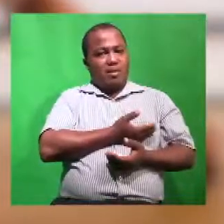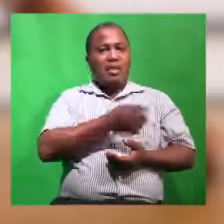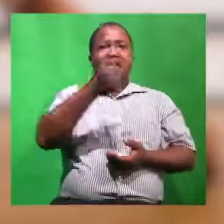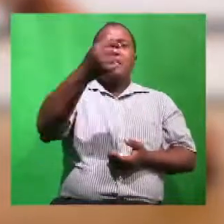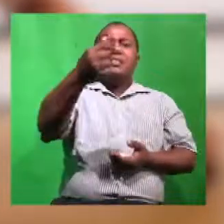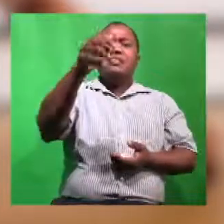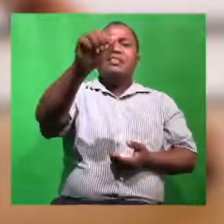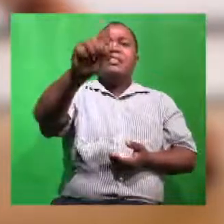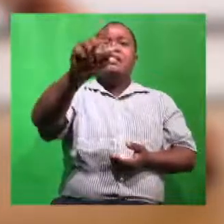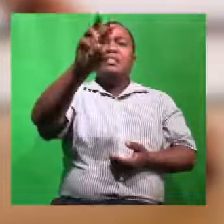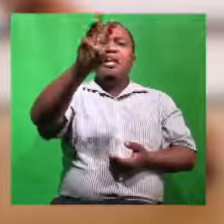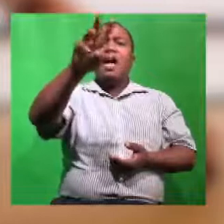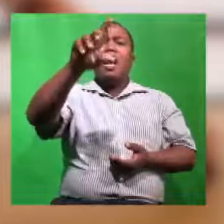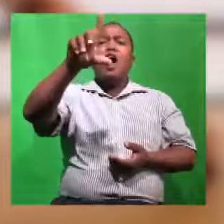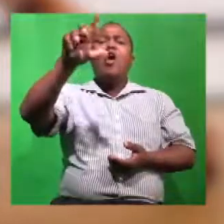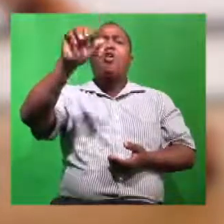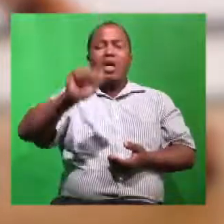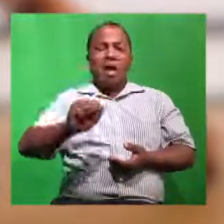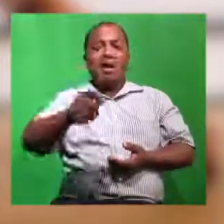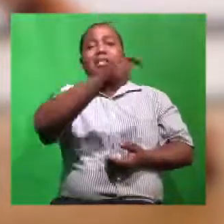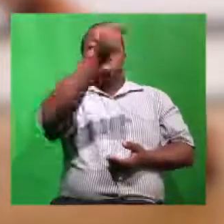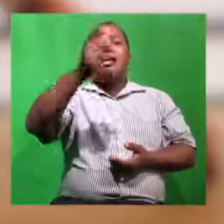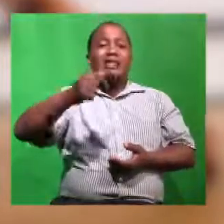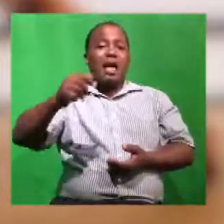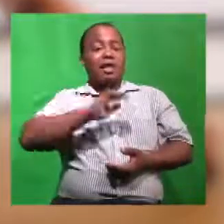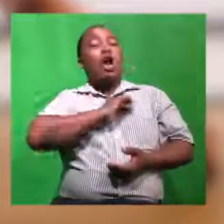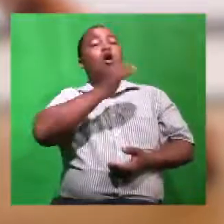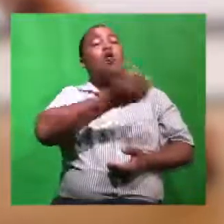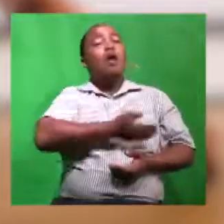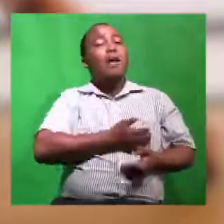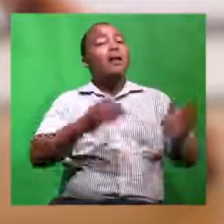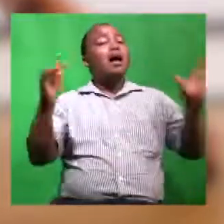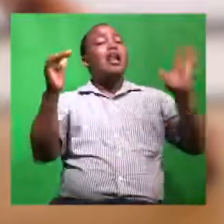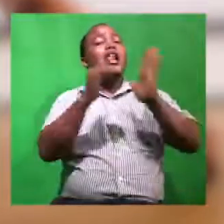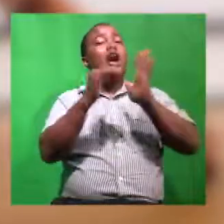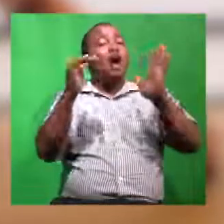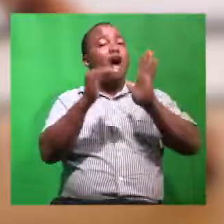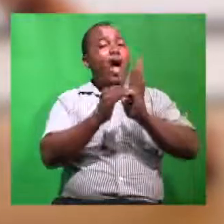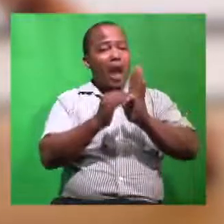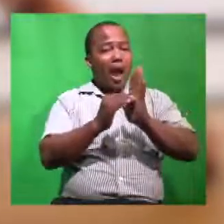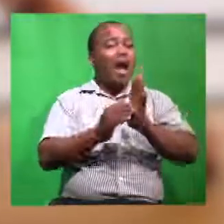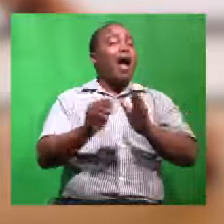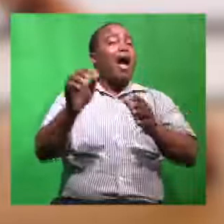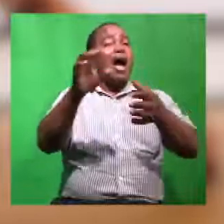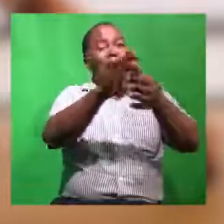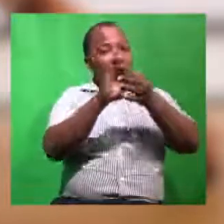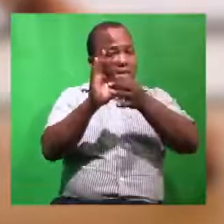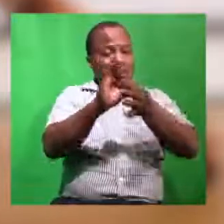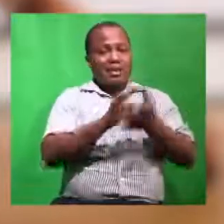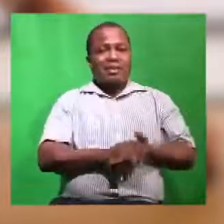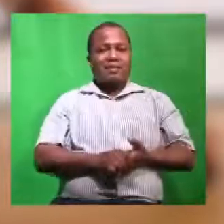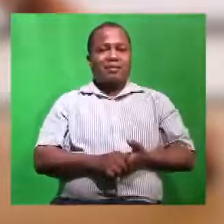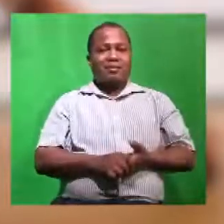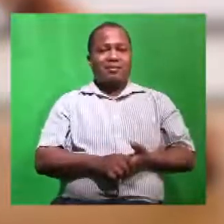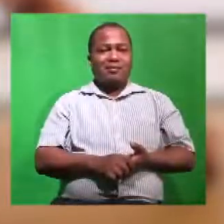TAWLA, something like TAWLA. TAWLA means Tanzania Women Lawyer Association. Tanzania Women Lawyer Association. Can you